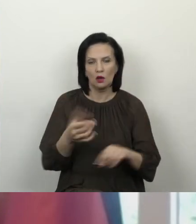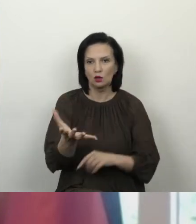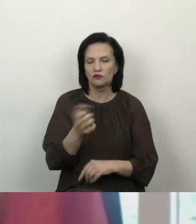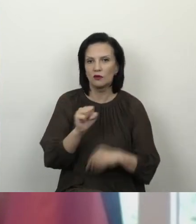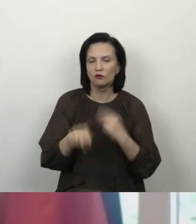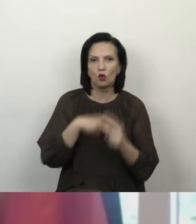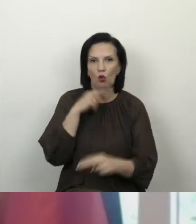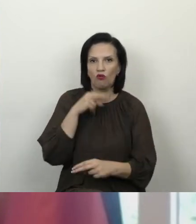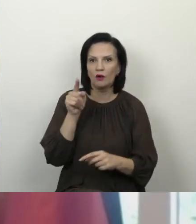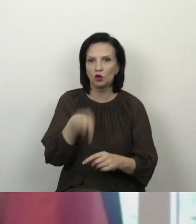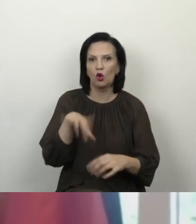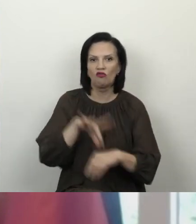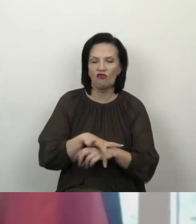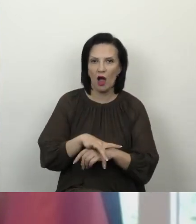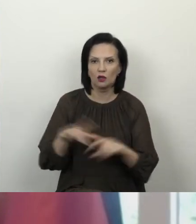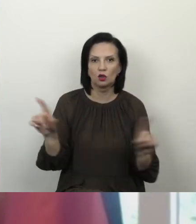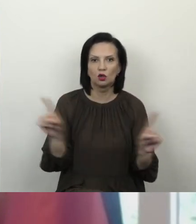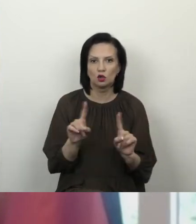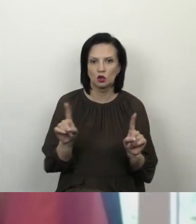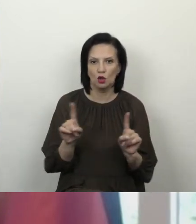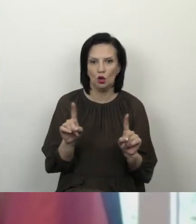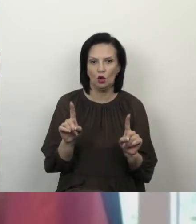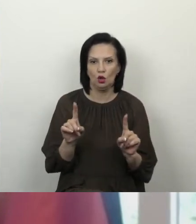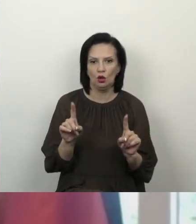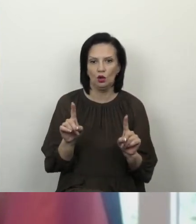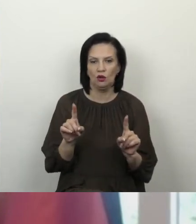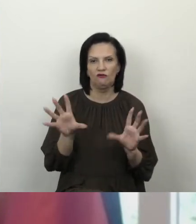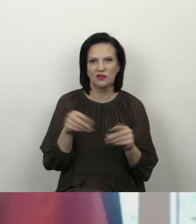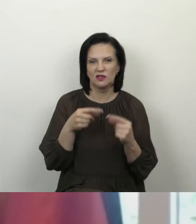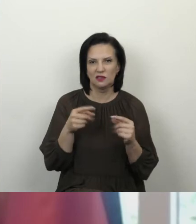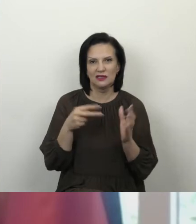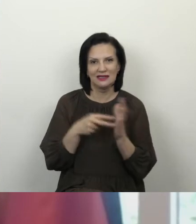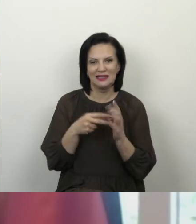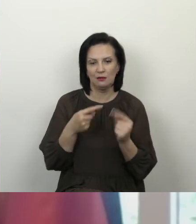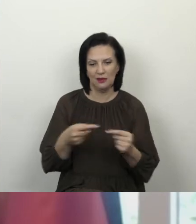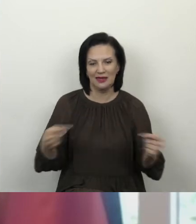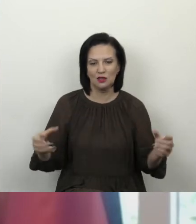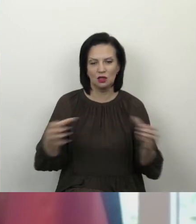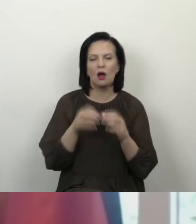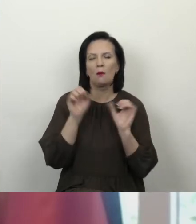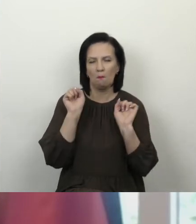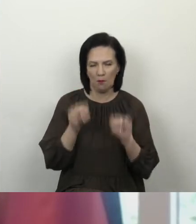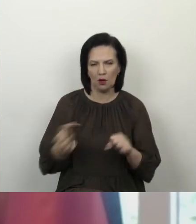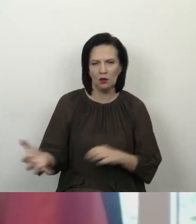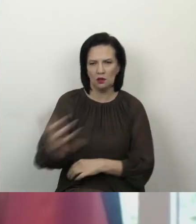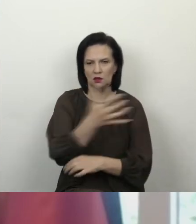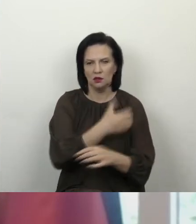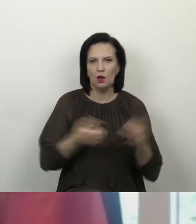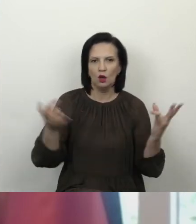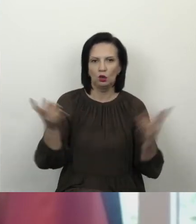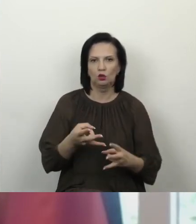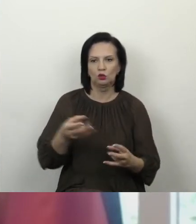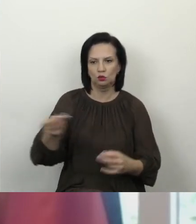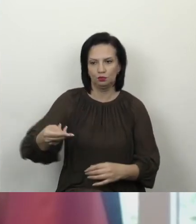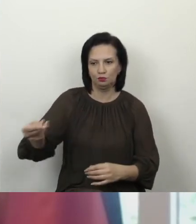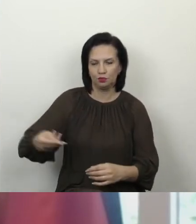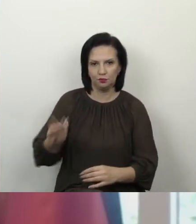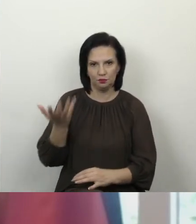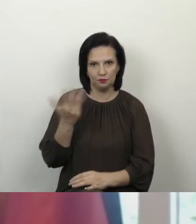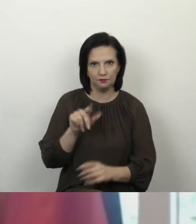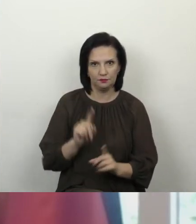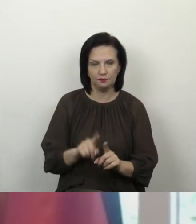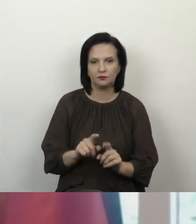fact that 7 other parties had managed to collect the required numbers of signatures. In the